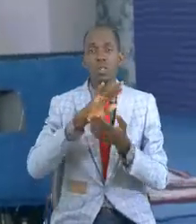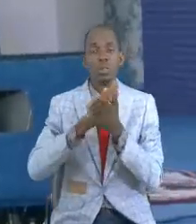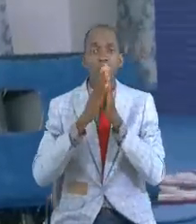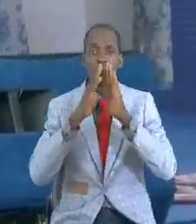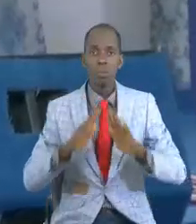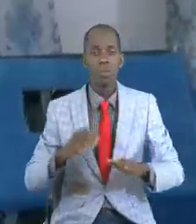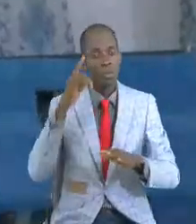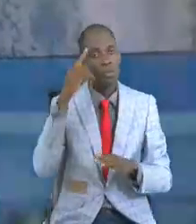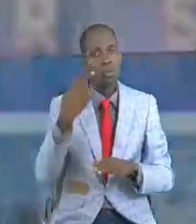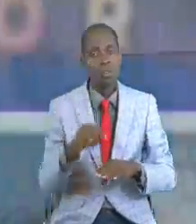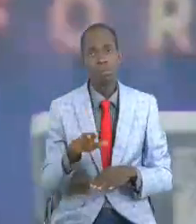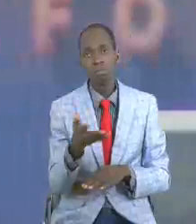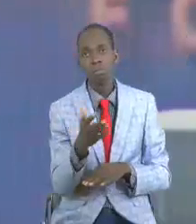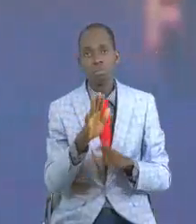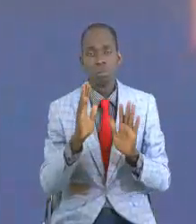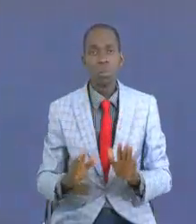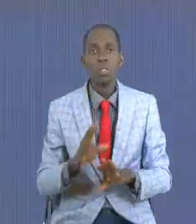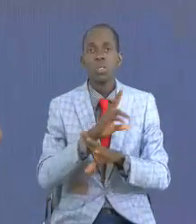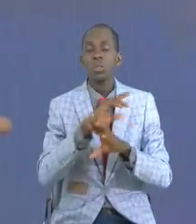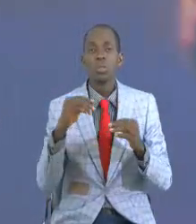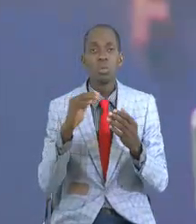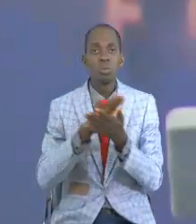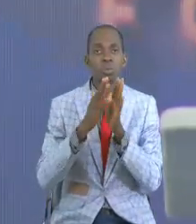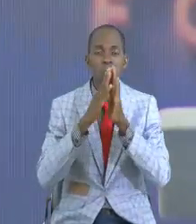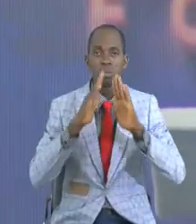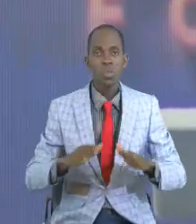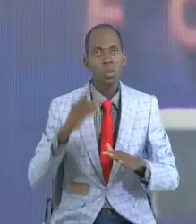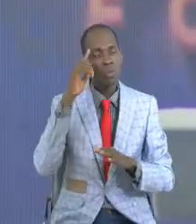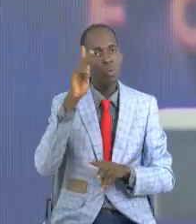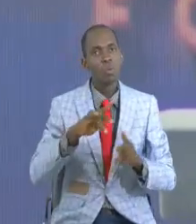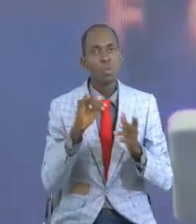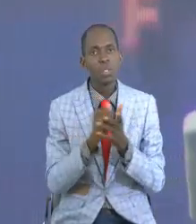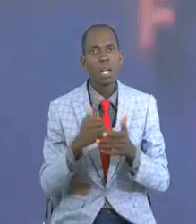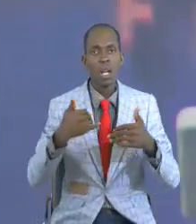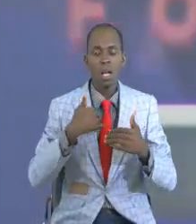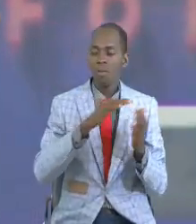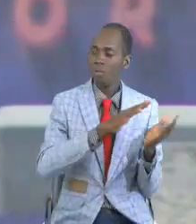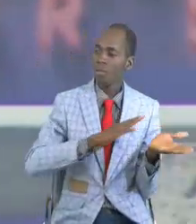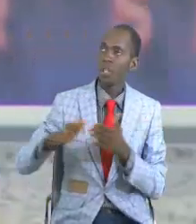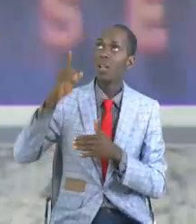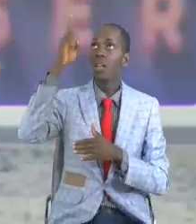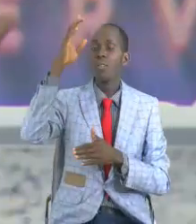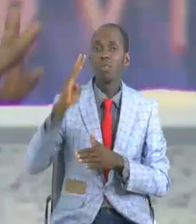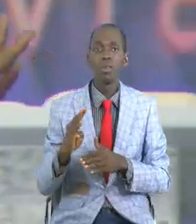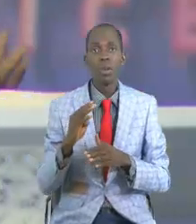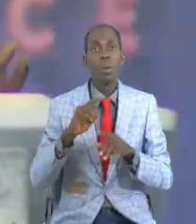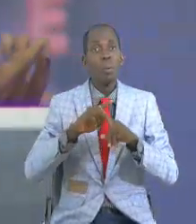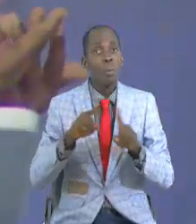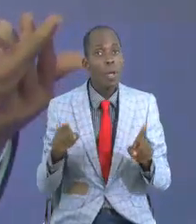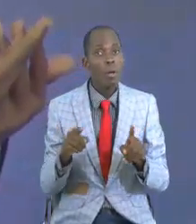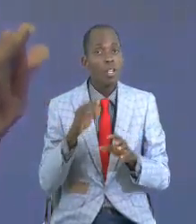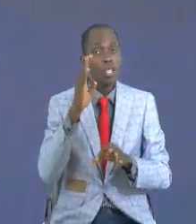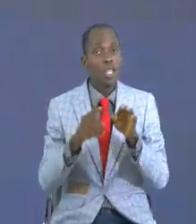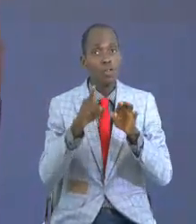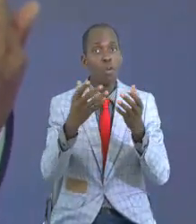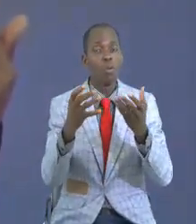compromiser, says the Lord. No peace for those who have forsaken and forgotten God, says the Lord. But then we want to have peace with